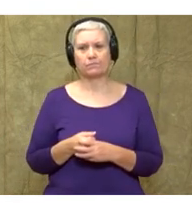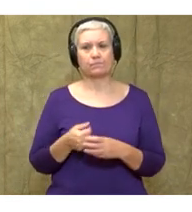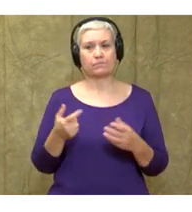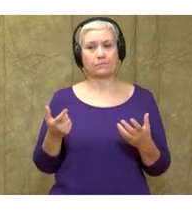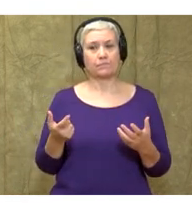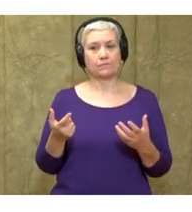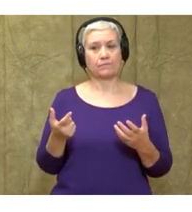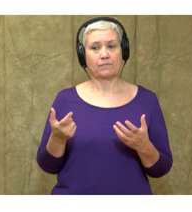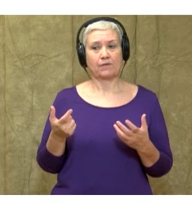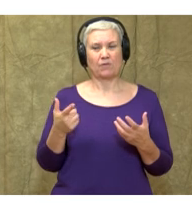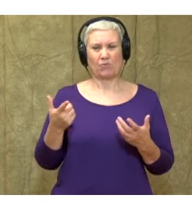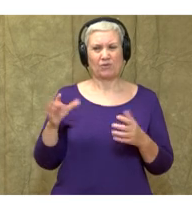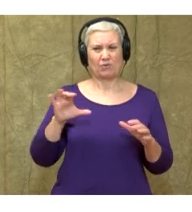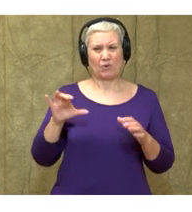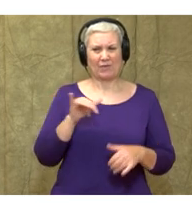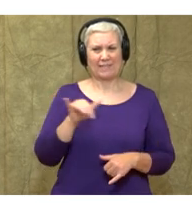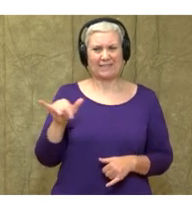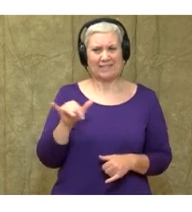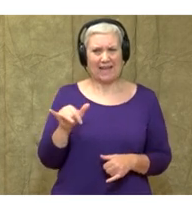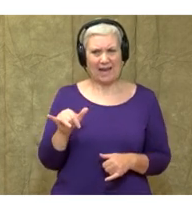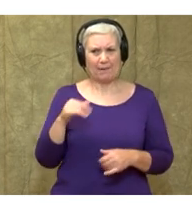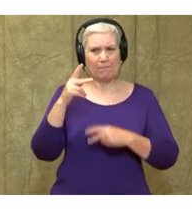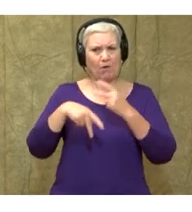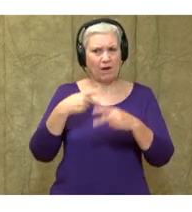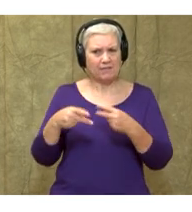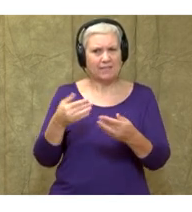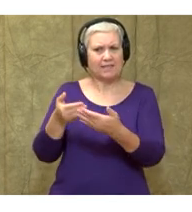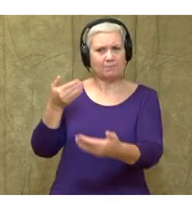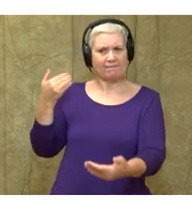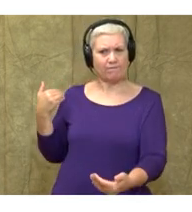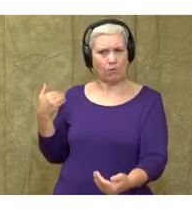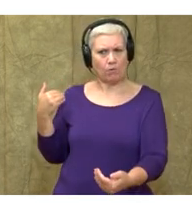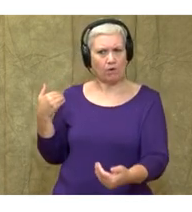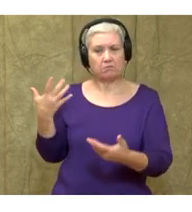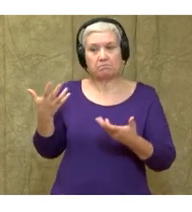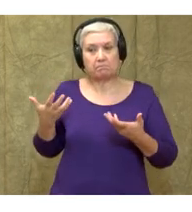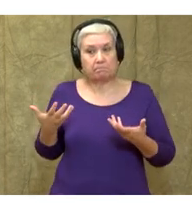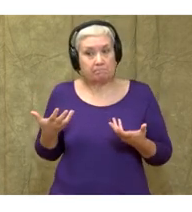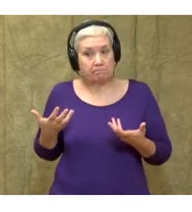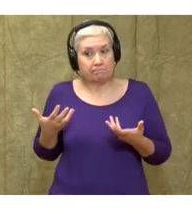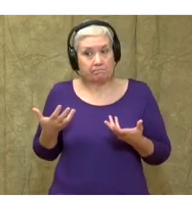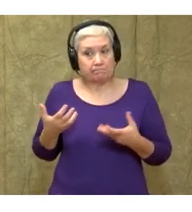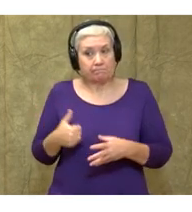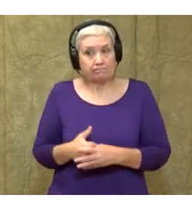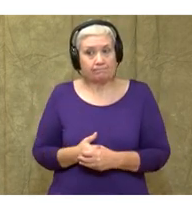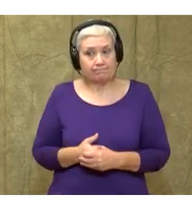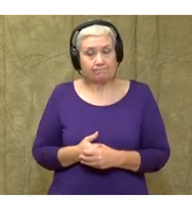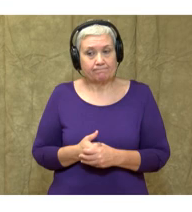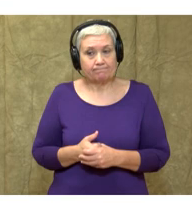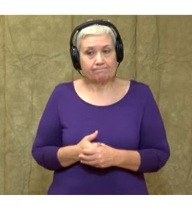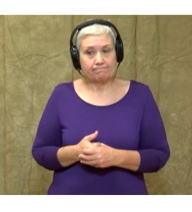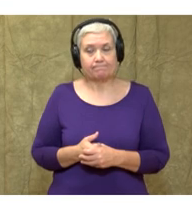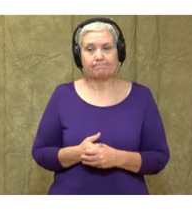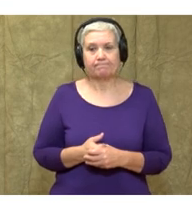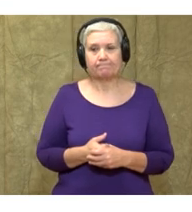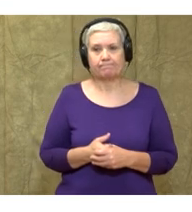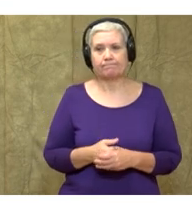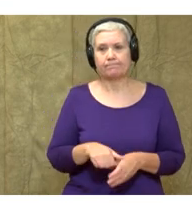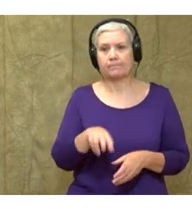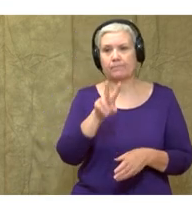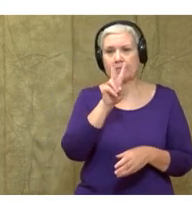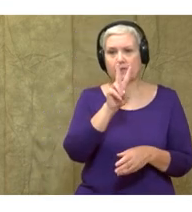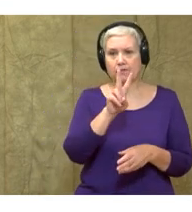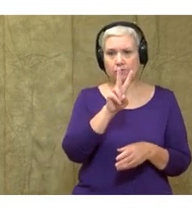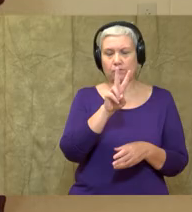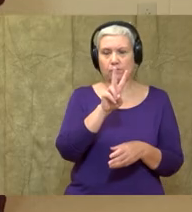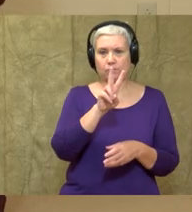would you follow the same type of process to find that solution? So looking at 2 times the quantity